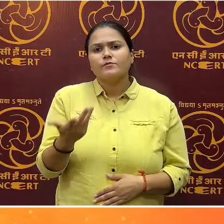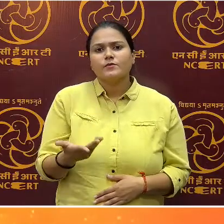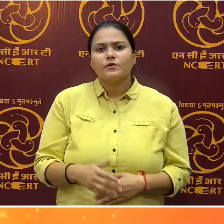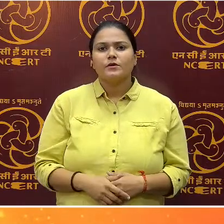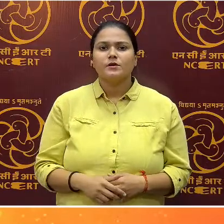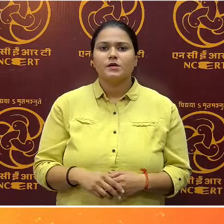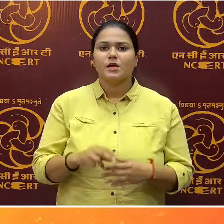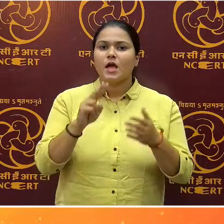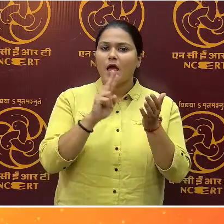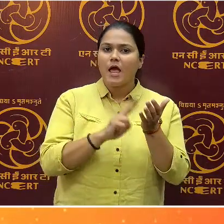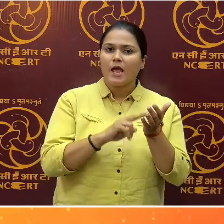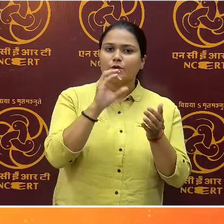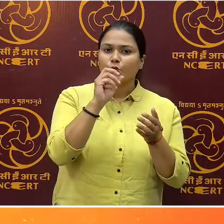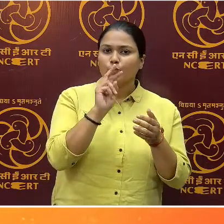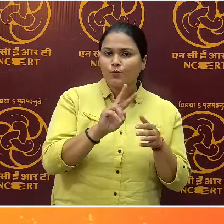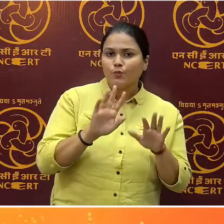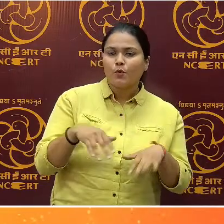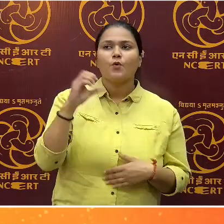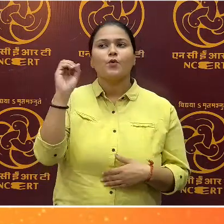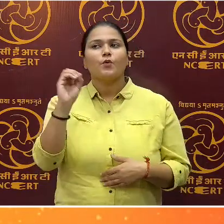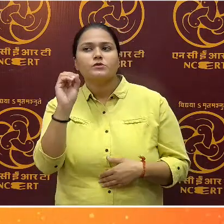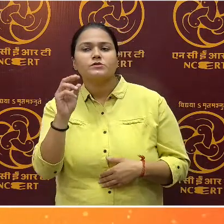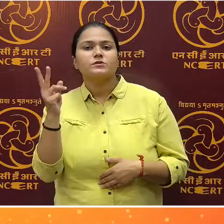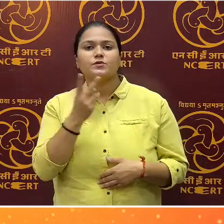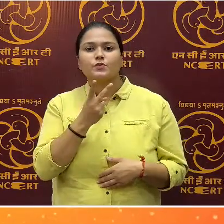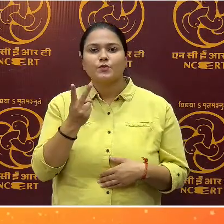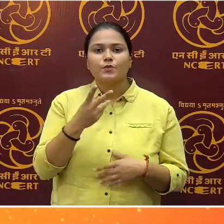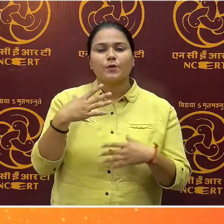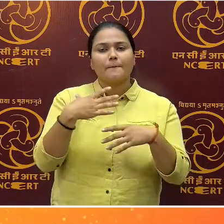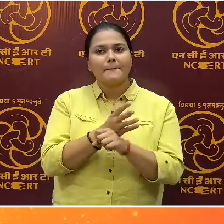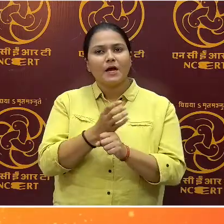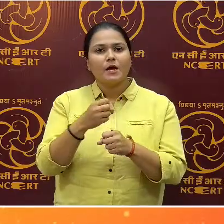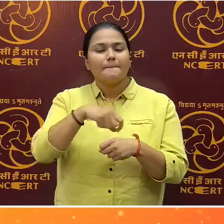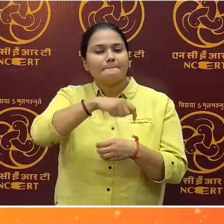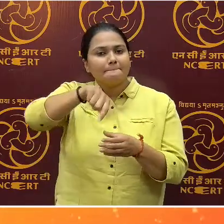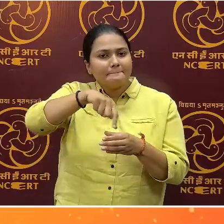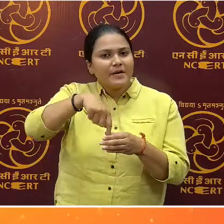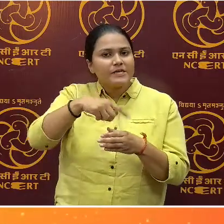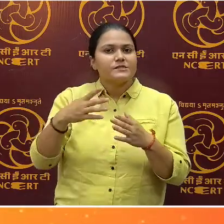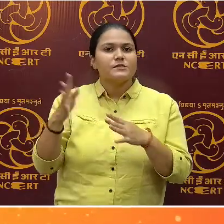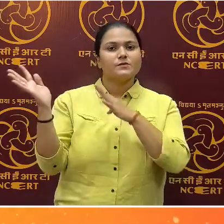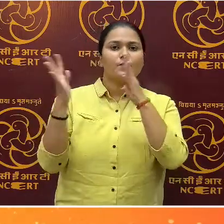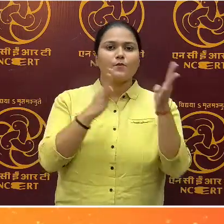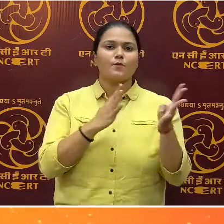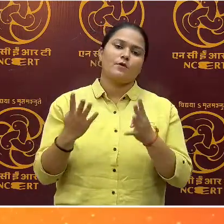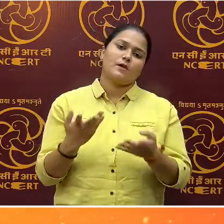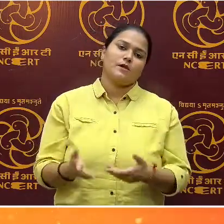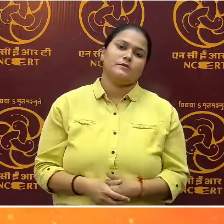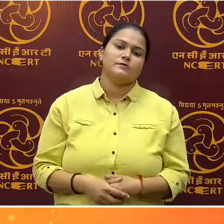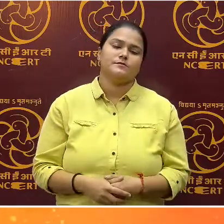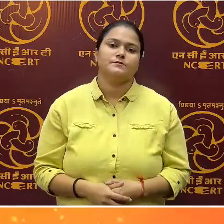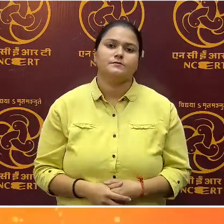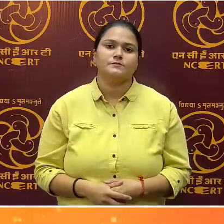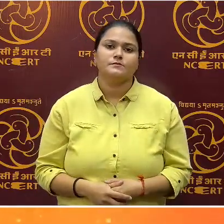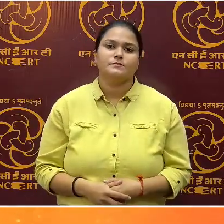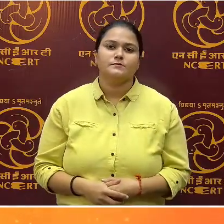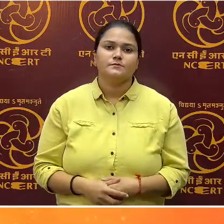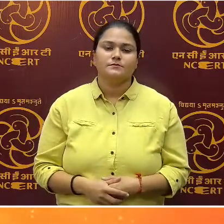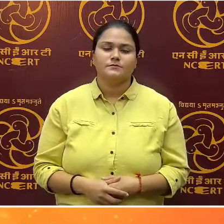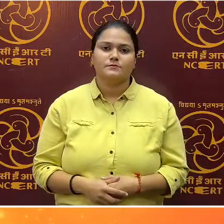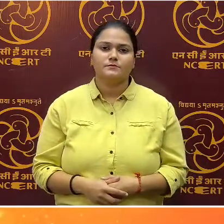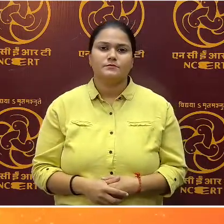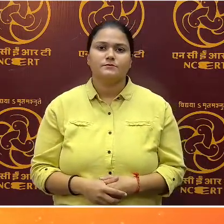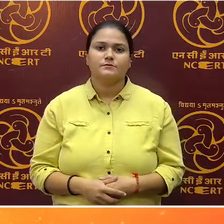as what? A solvent. Oxygen and other gases, they act as what? Solutes, when this uniform mixture is being